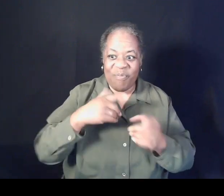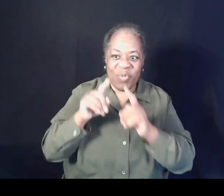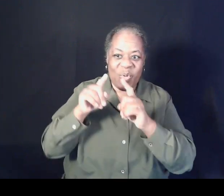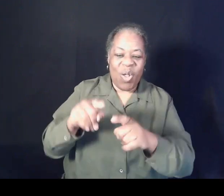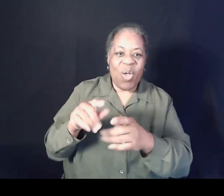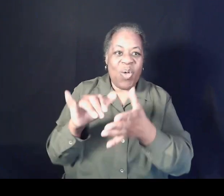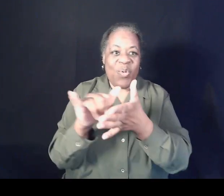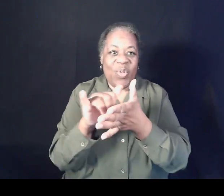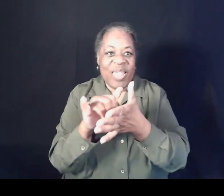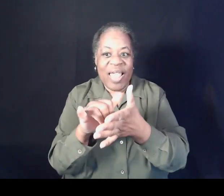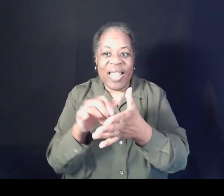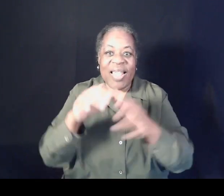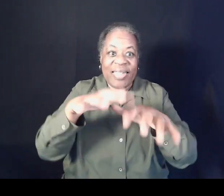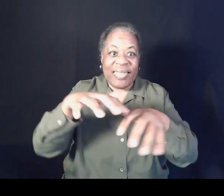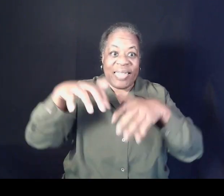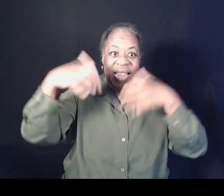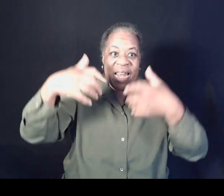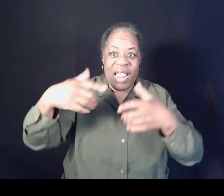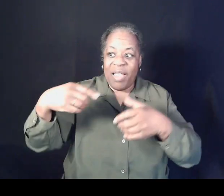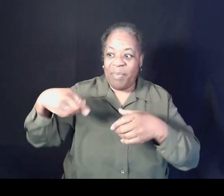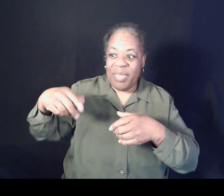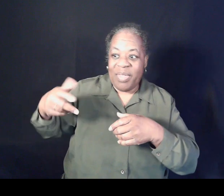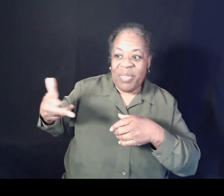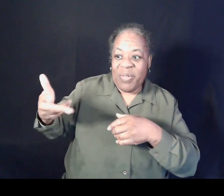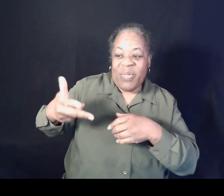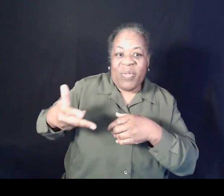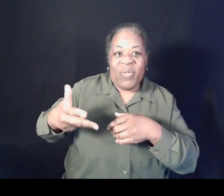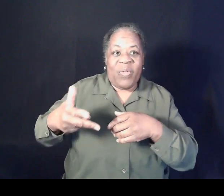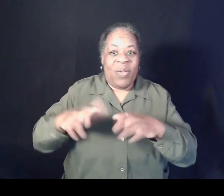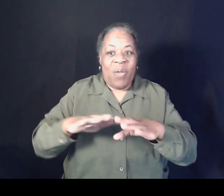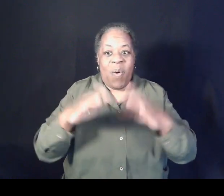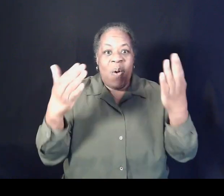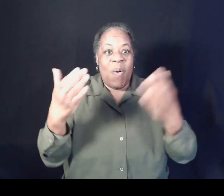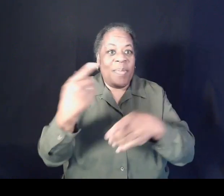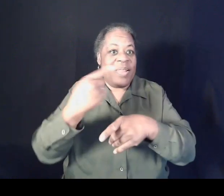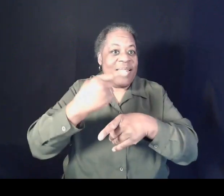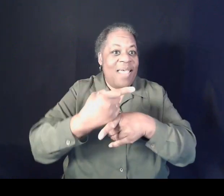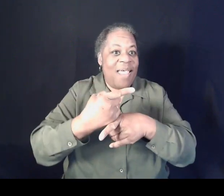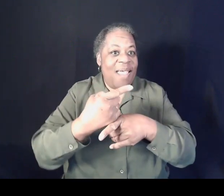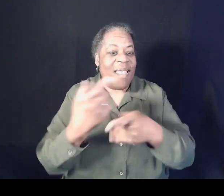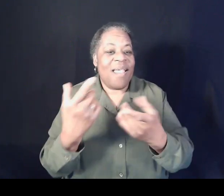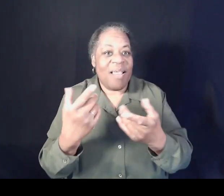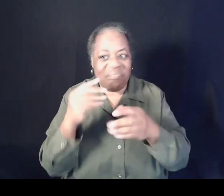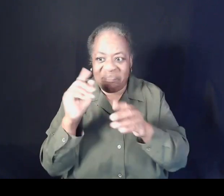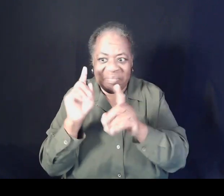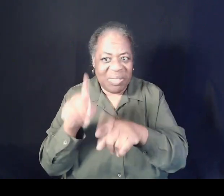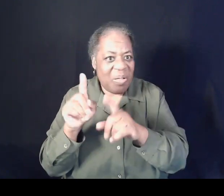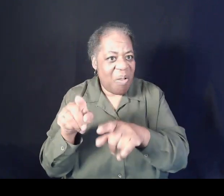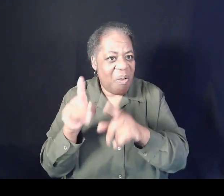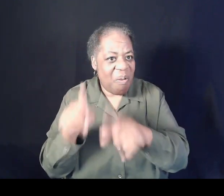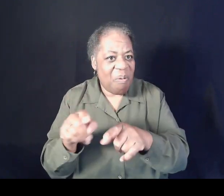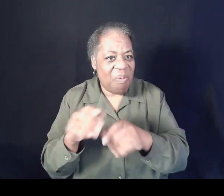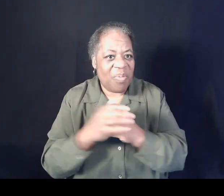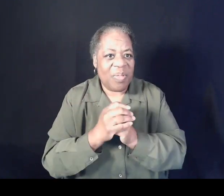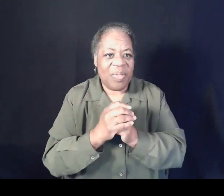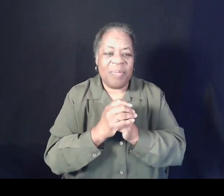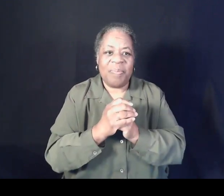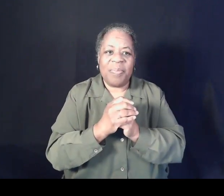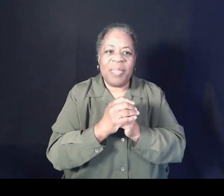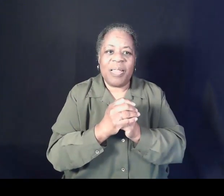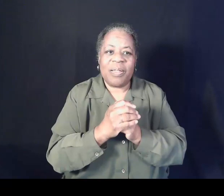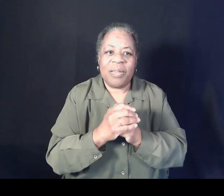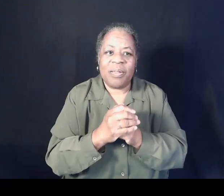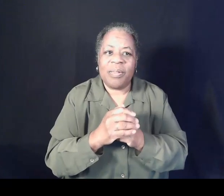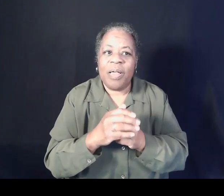opening day tradition that we do. Probably one of the most magnificent of the modern architecture places I've ever been in is